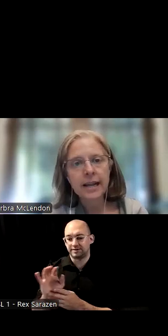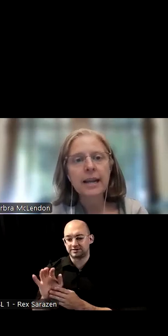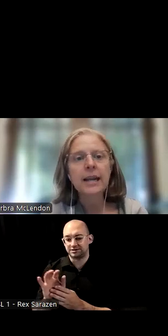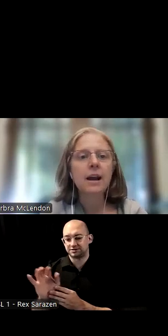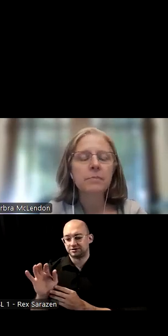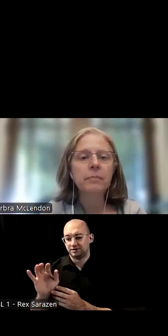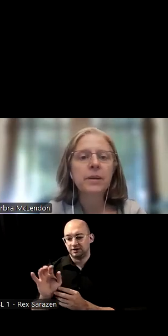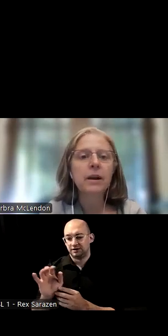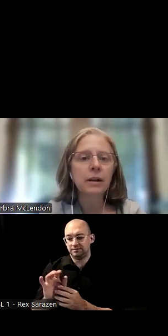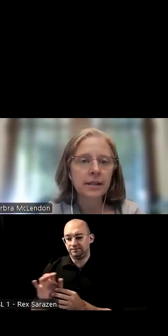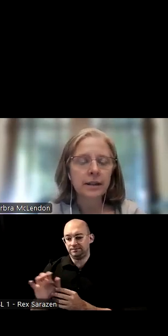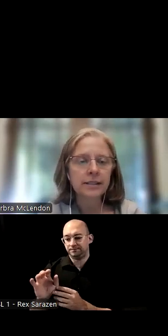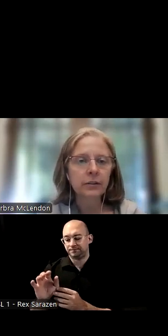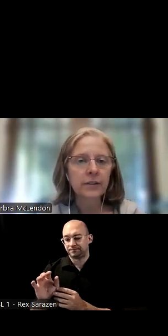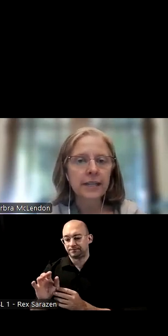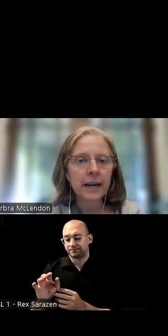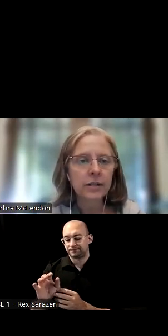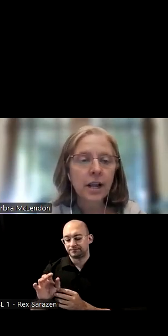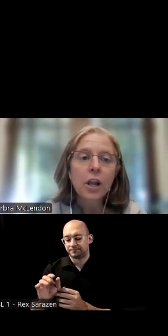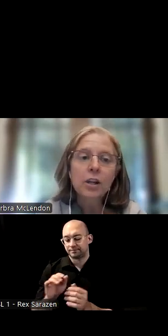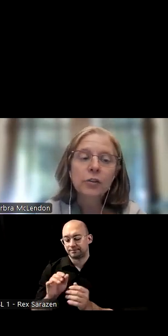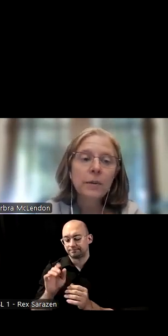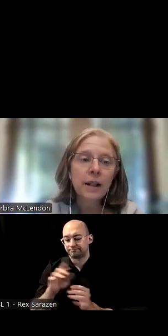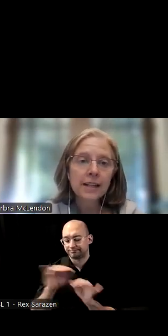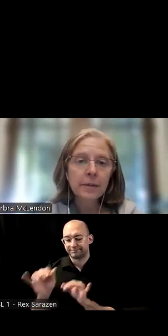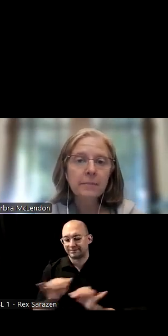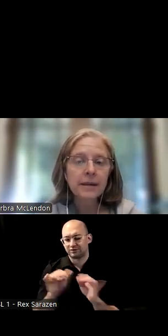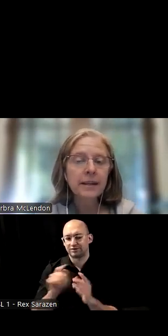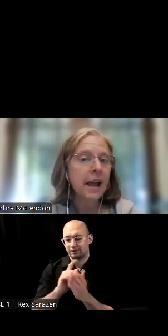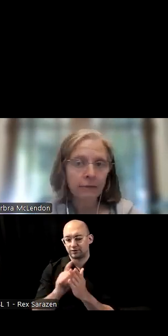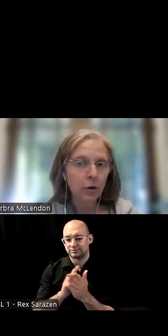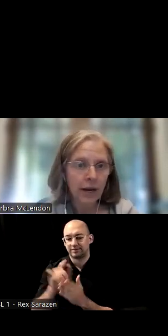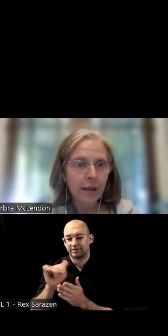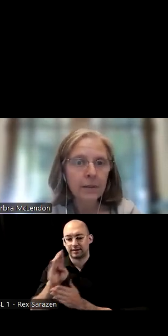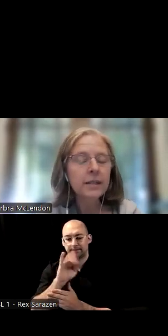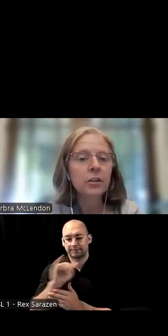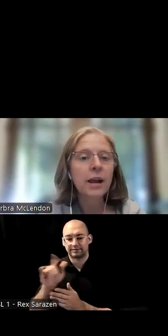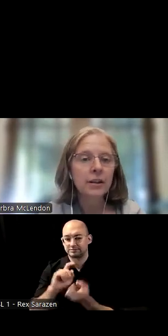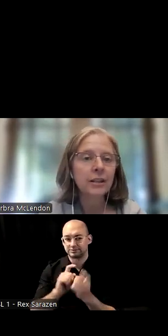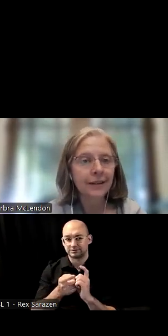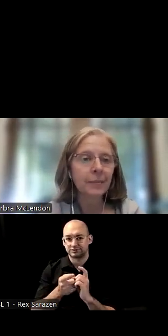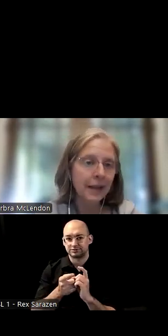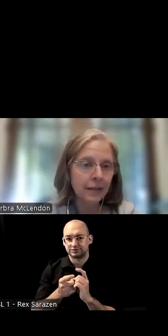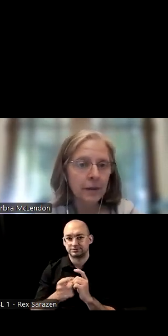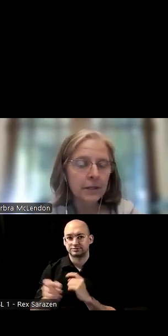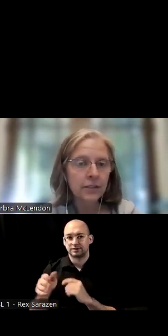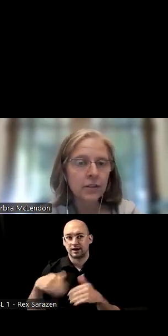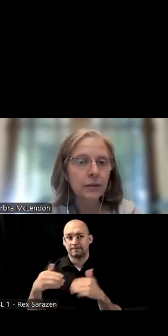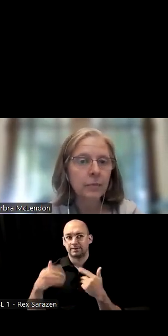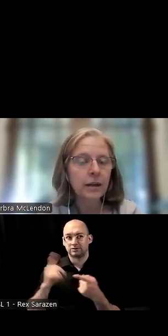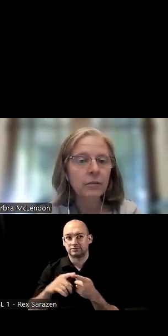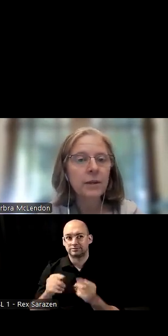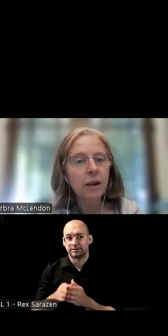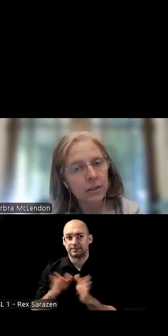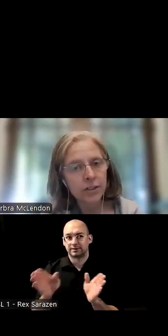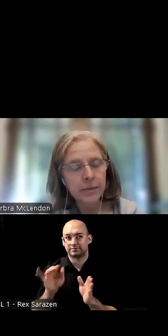to stay beyond standard visiting hours. So the bill has been amended quite happily to actually expand the populations that would